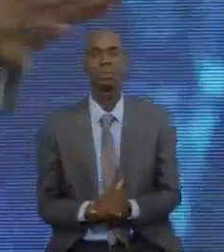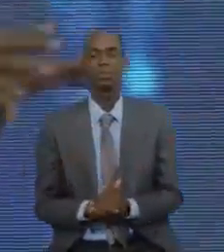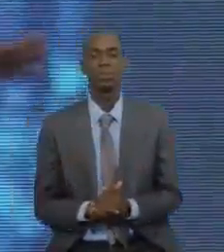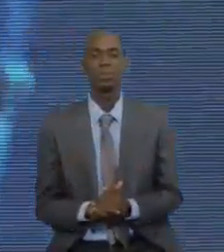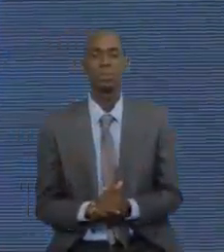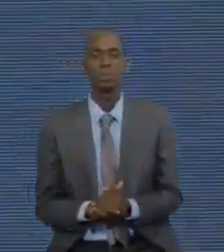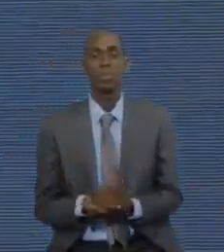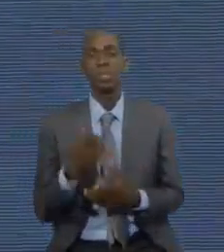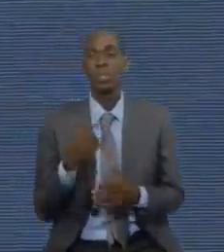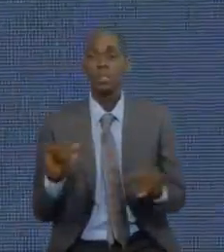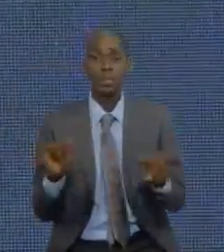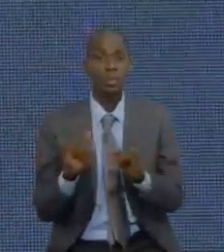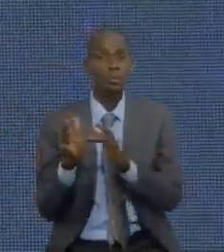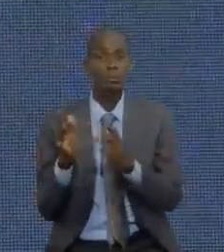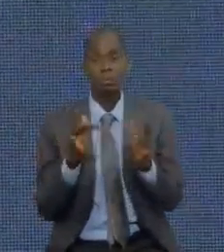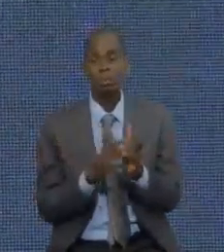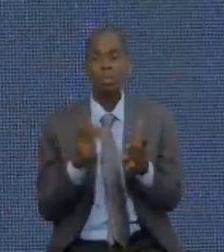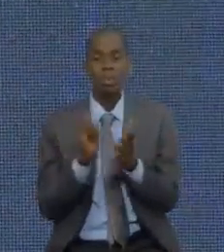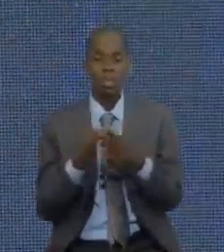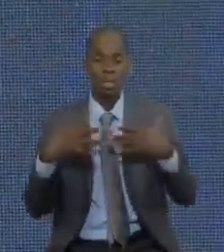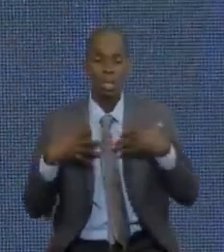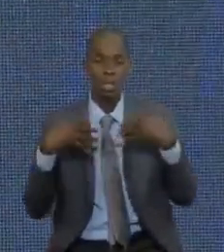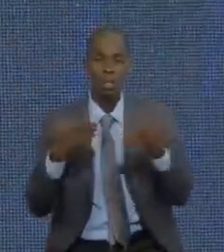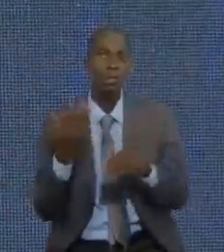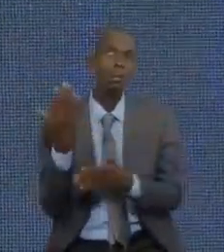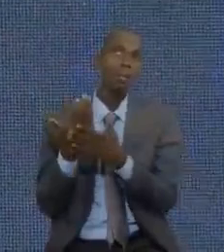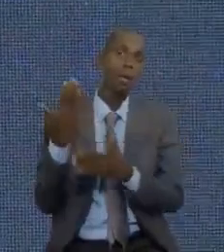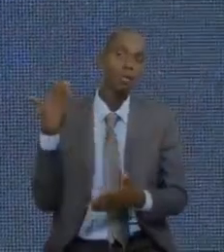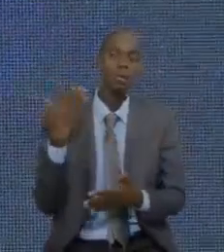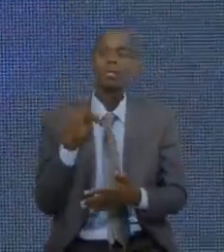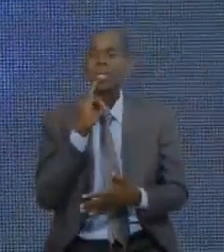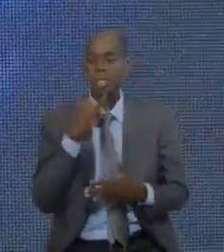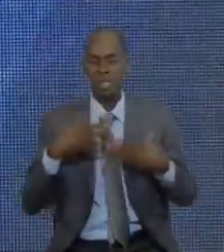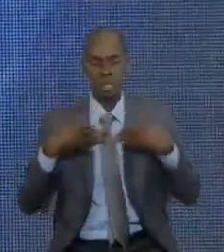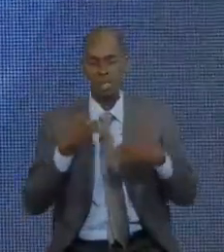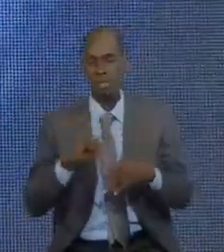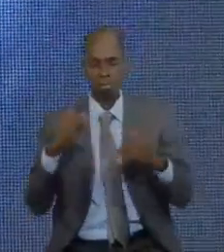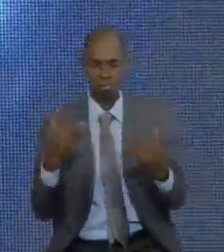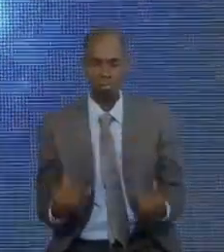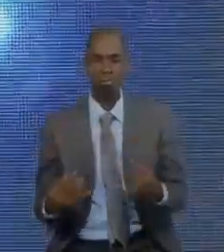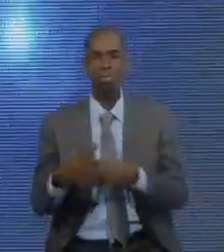The same Jesus that healed before is healing today.